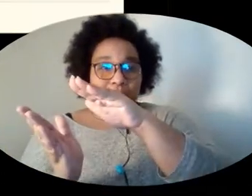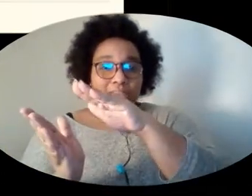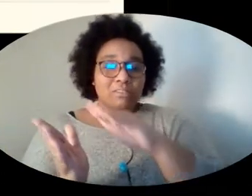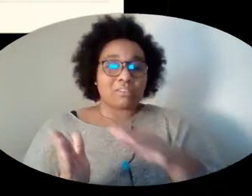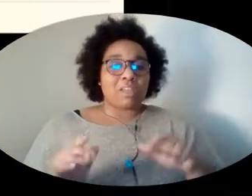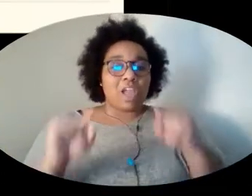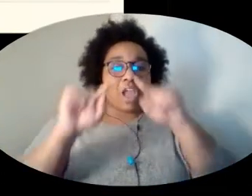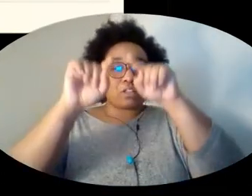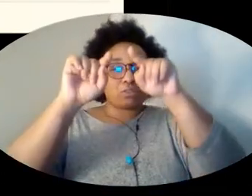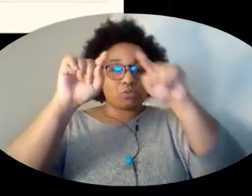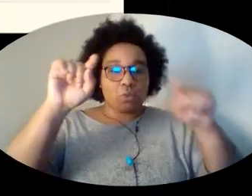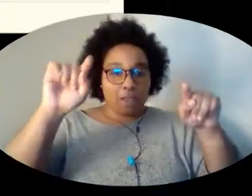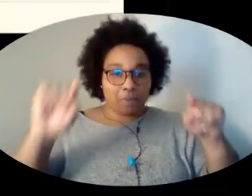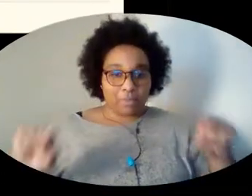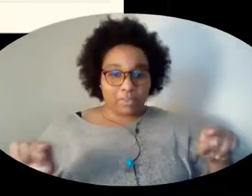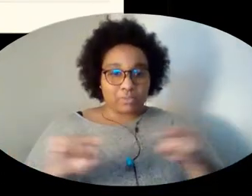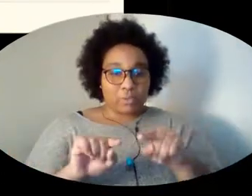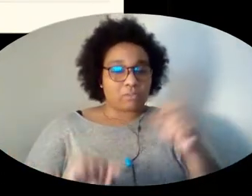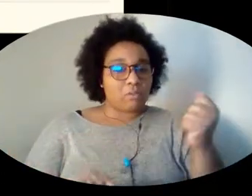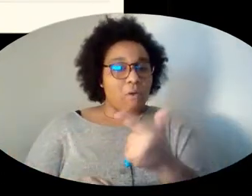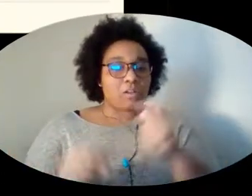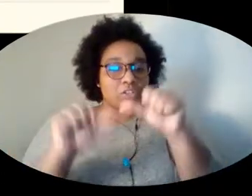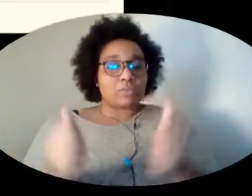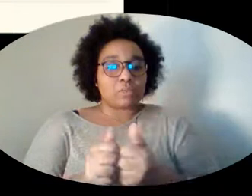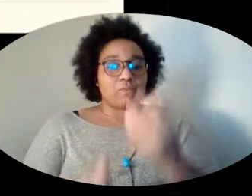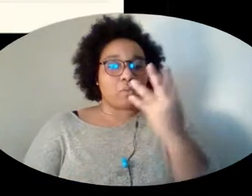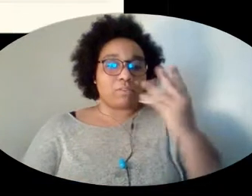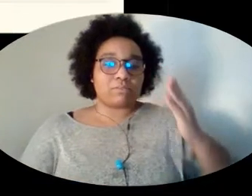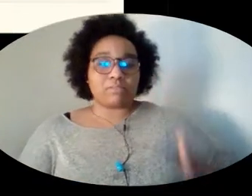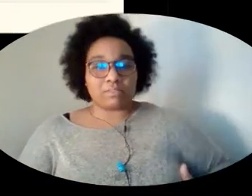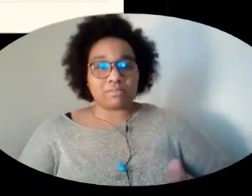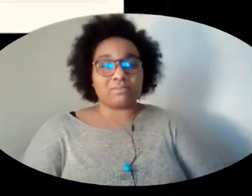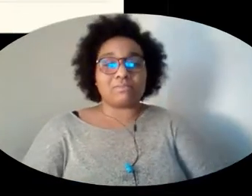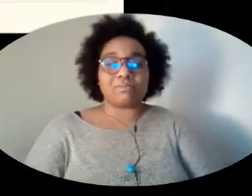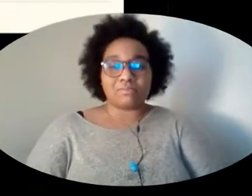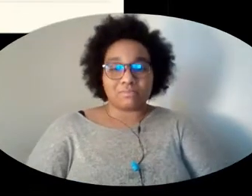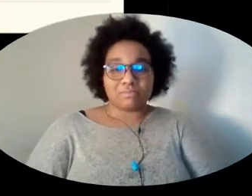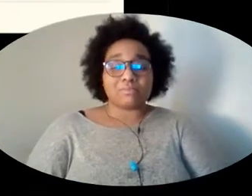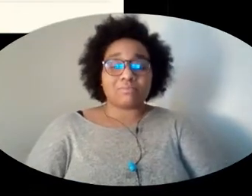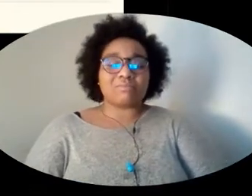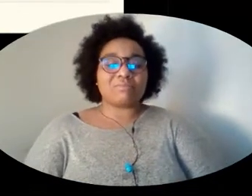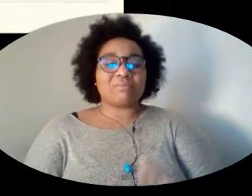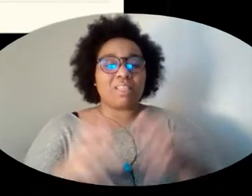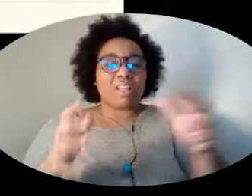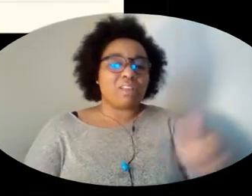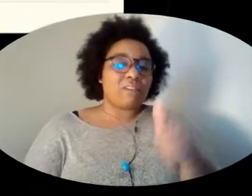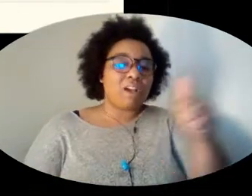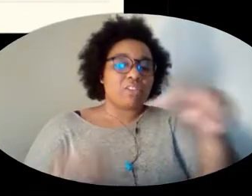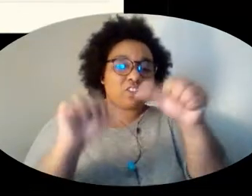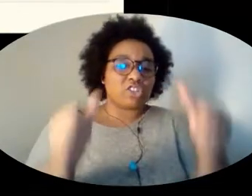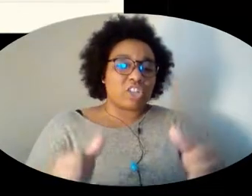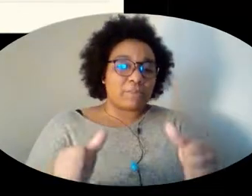trapezoids are all quadrilaterals hmm there are a lot of other shapes